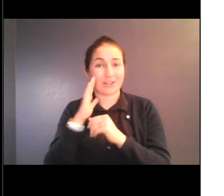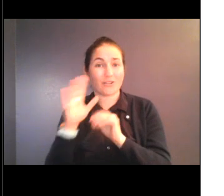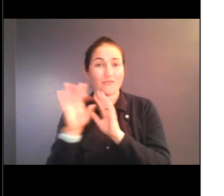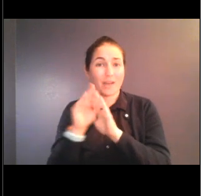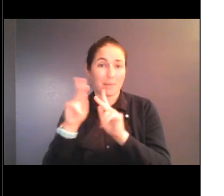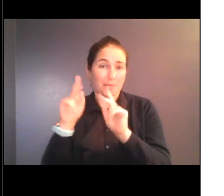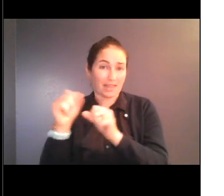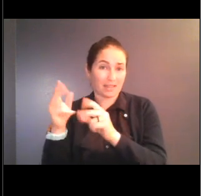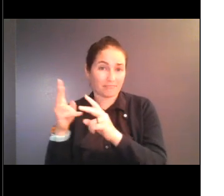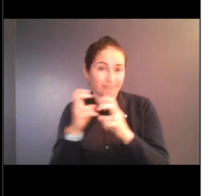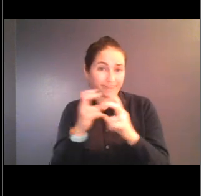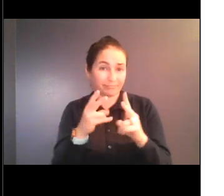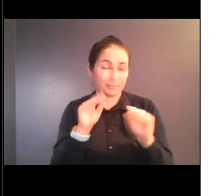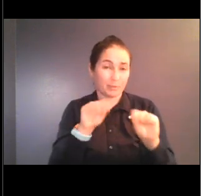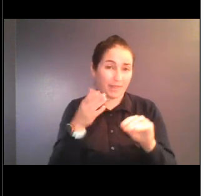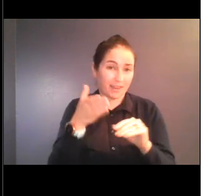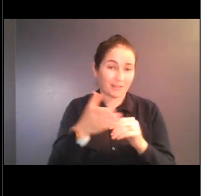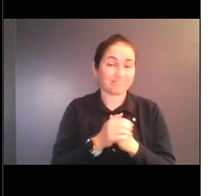So